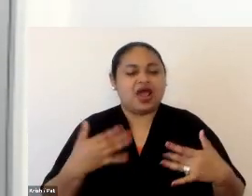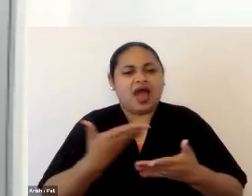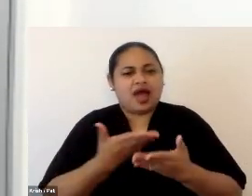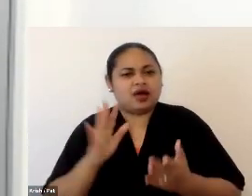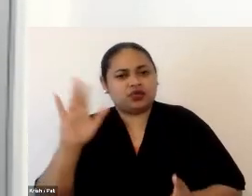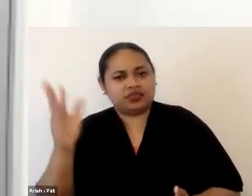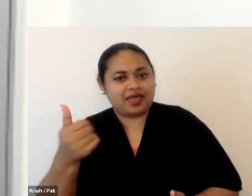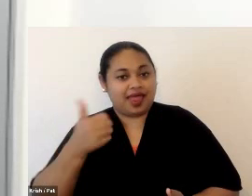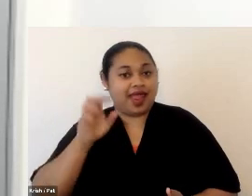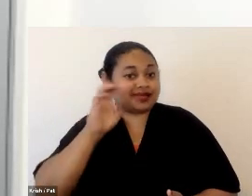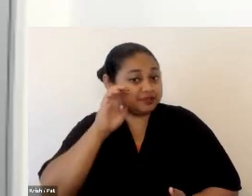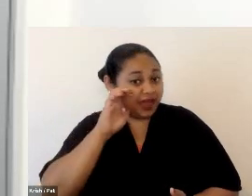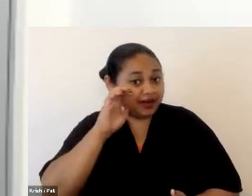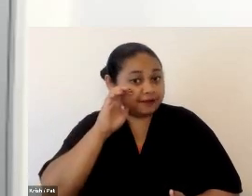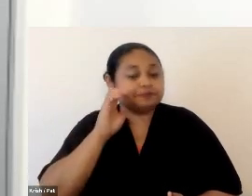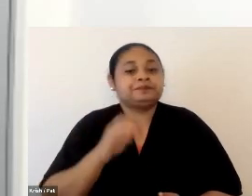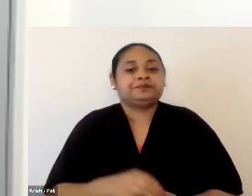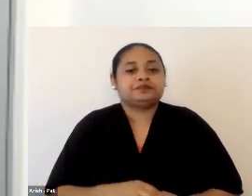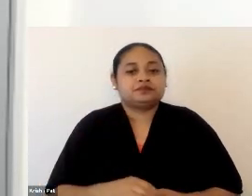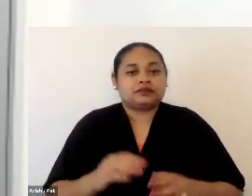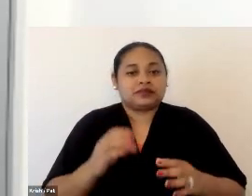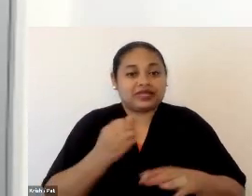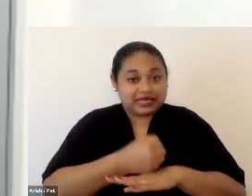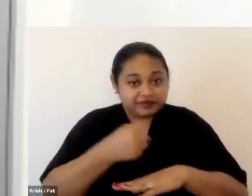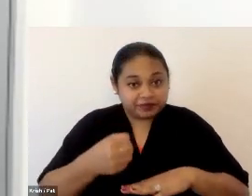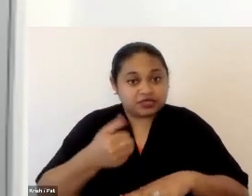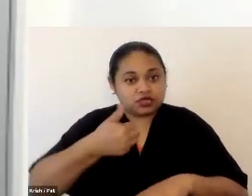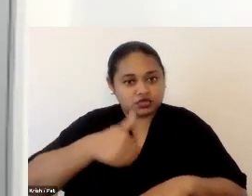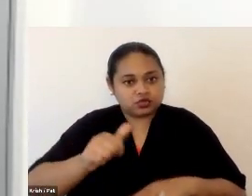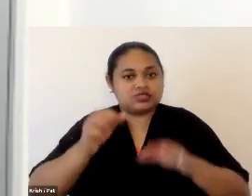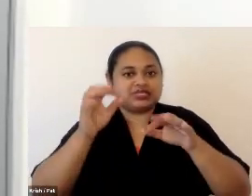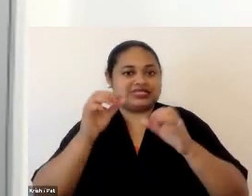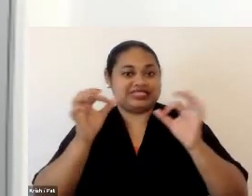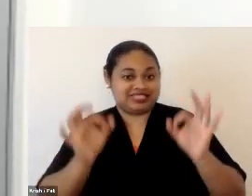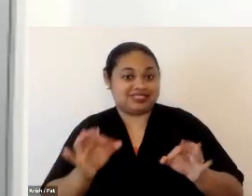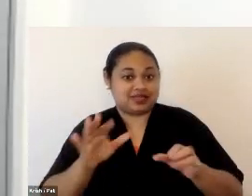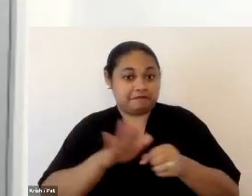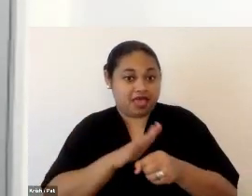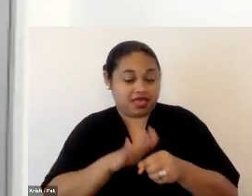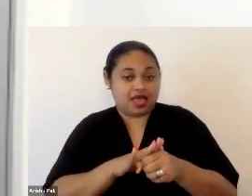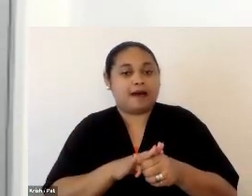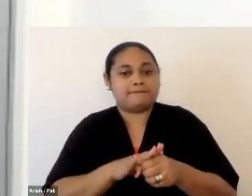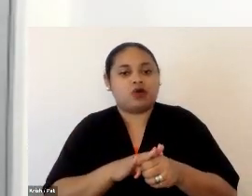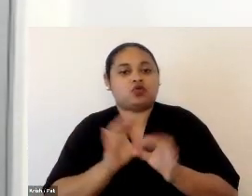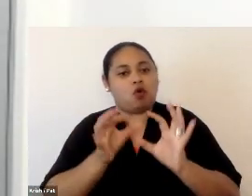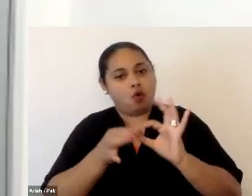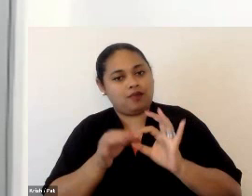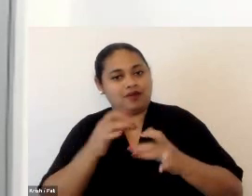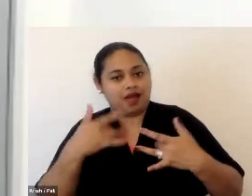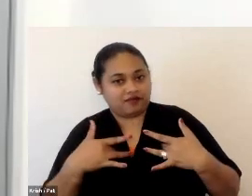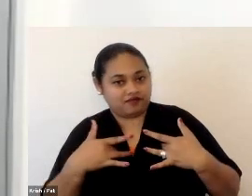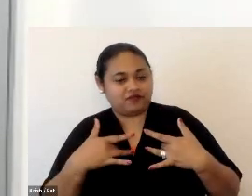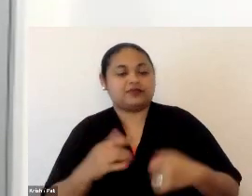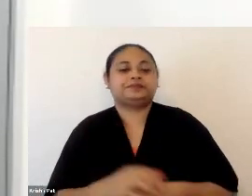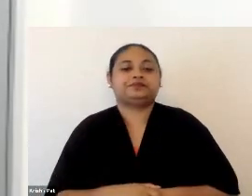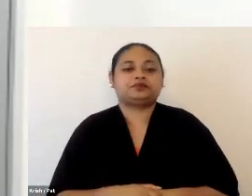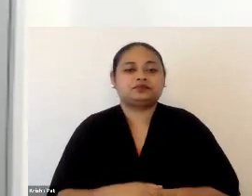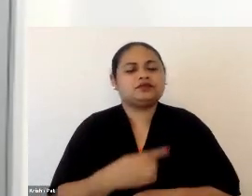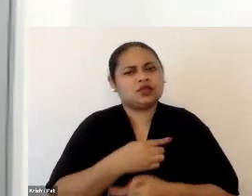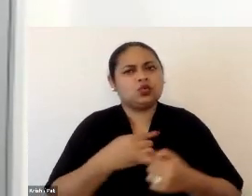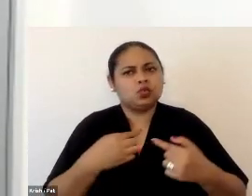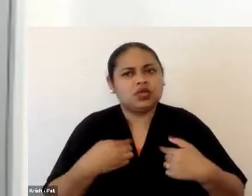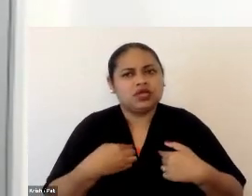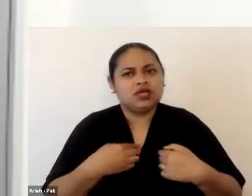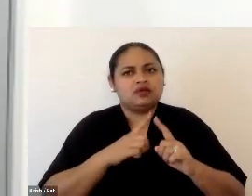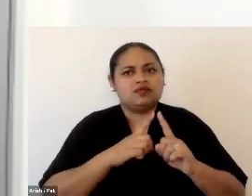the government and business use it in decision-making about their lives. We followed a process that's